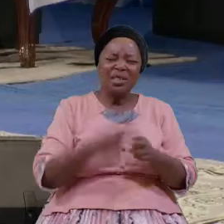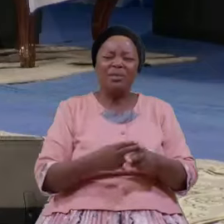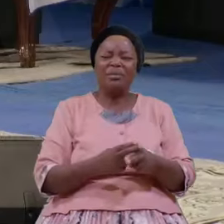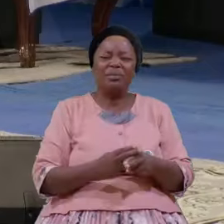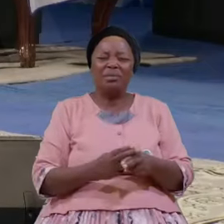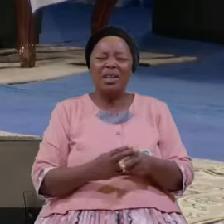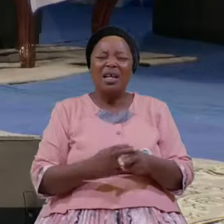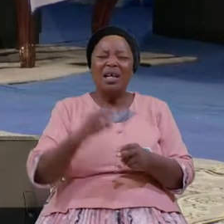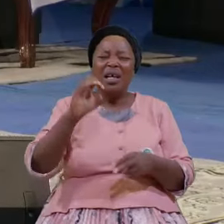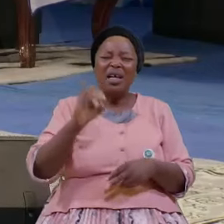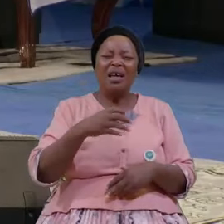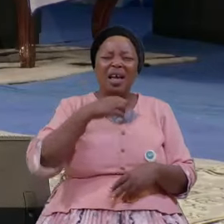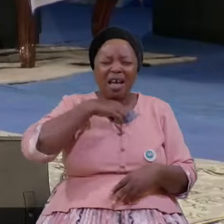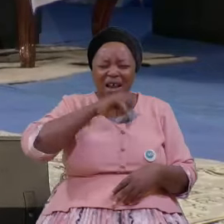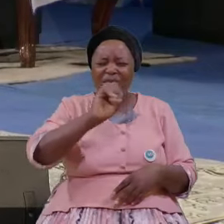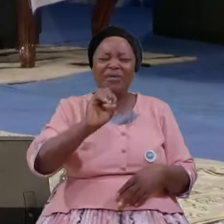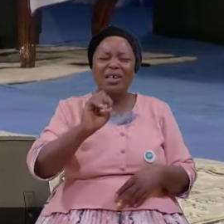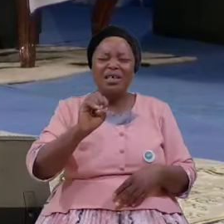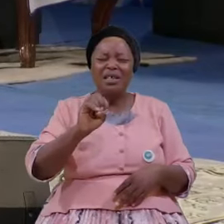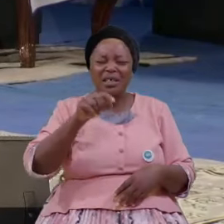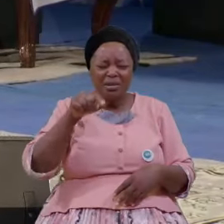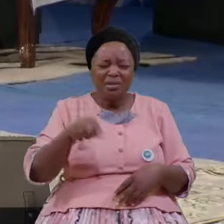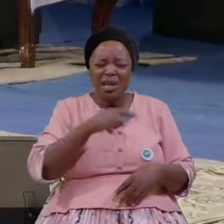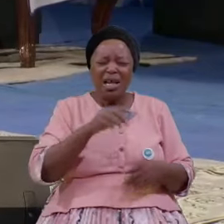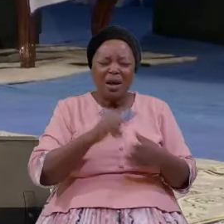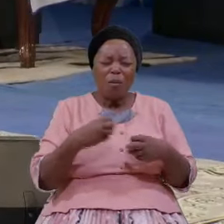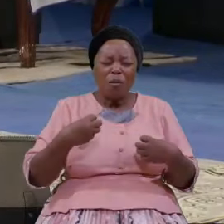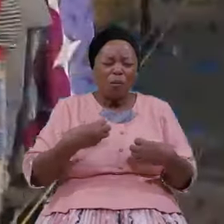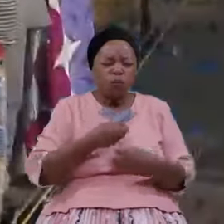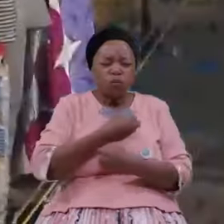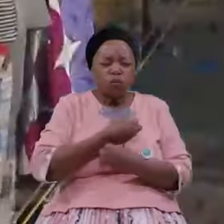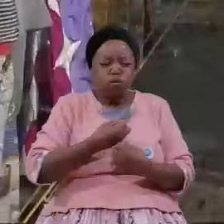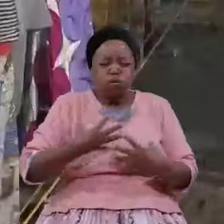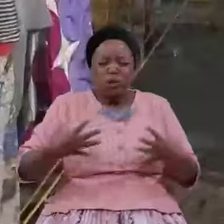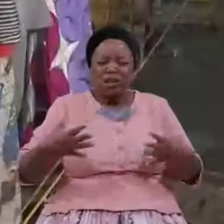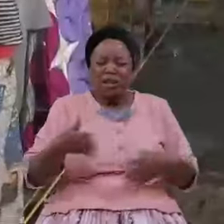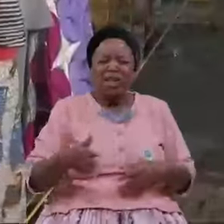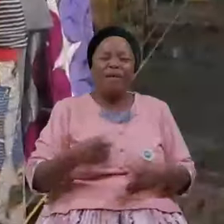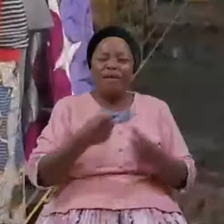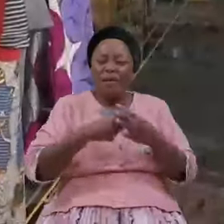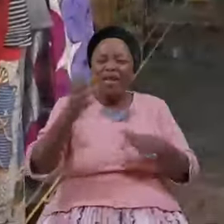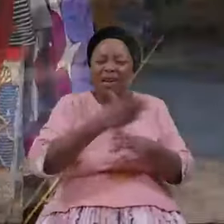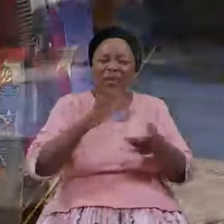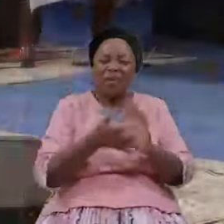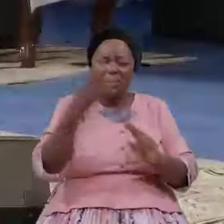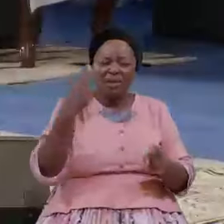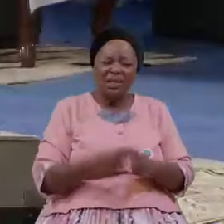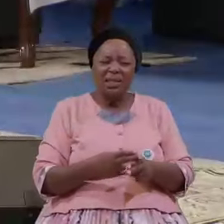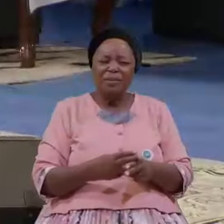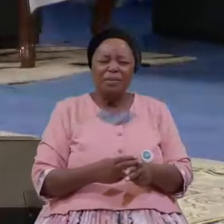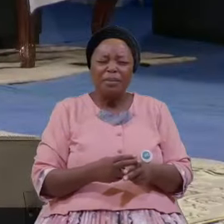Elephantiasis, that abnormal swelling there, vanish away. Hearing